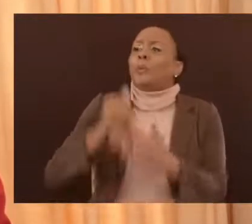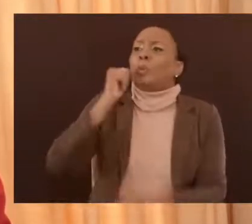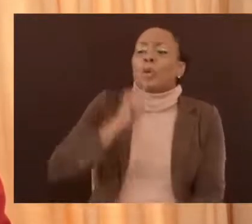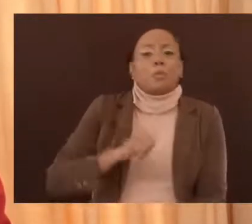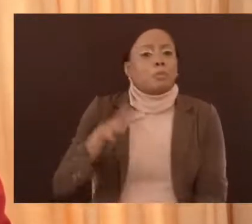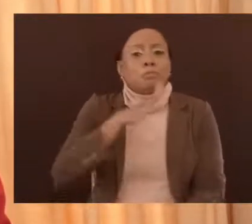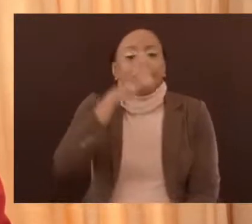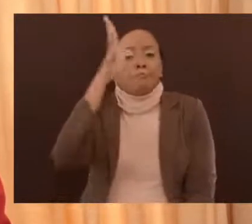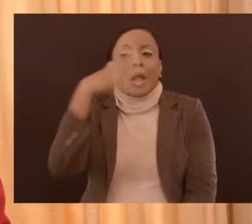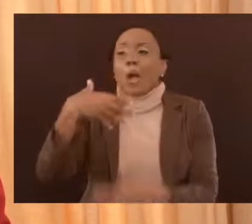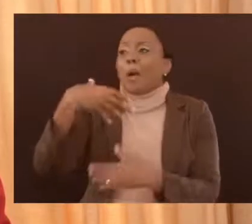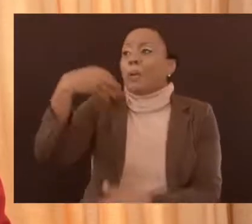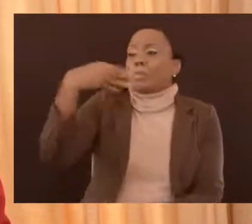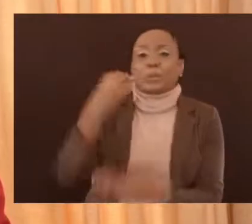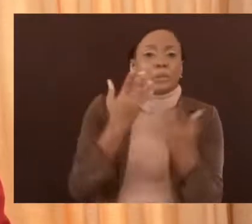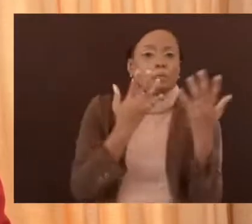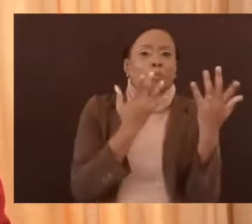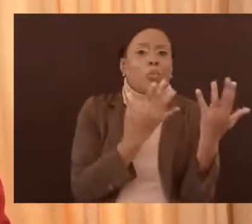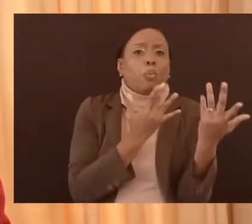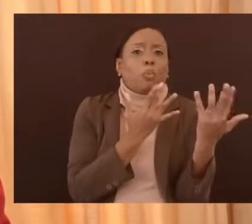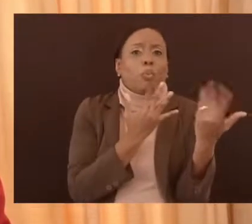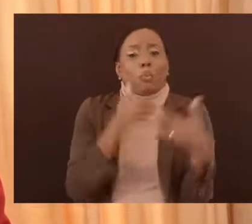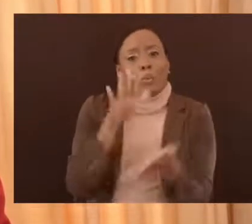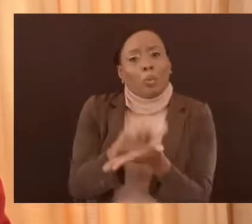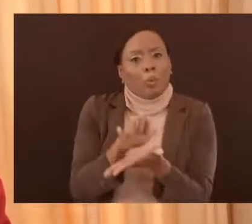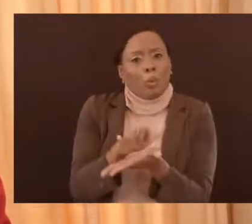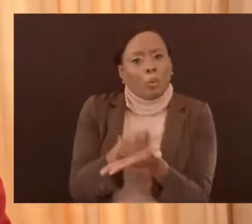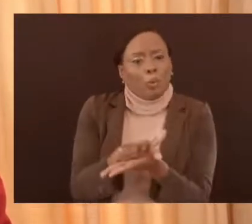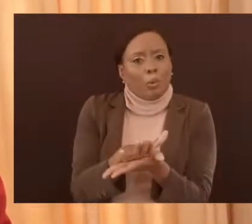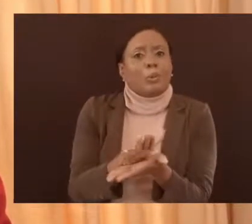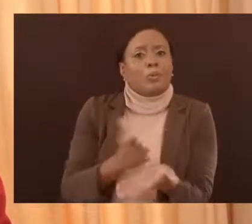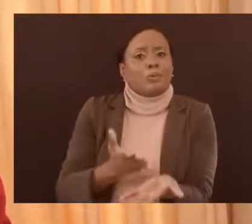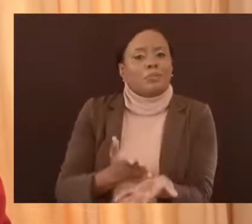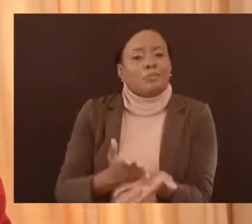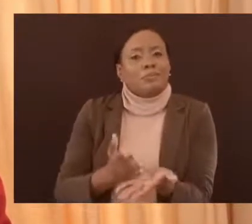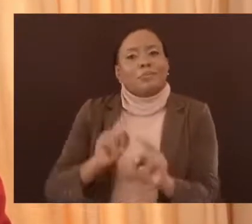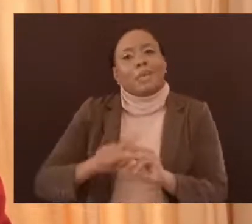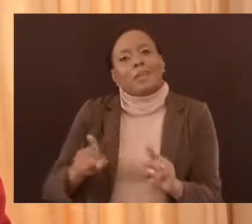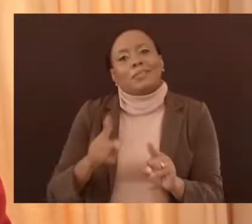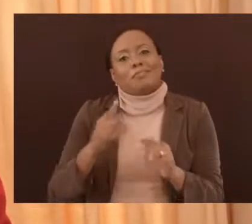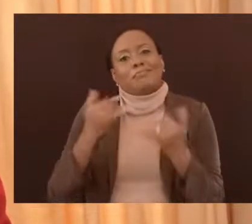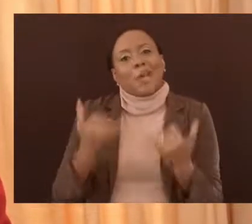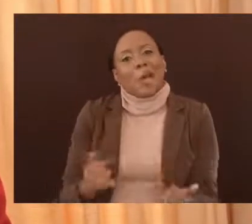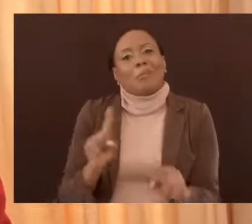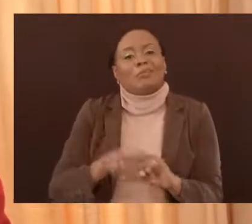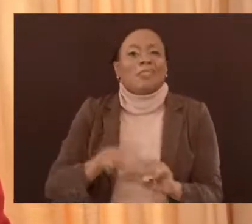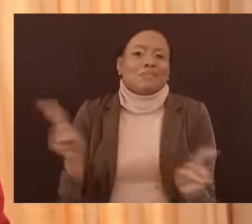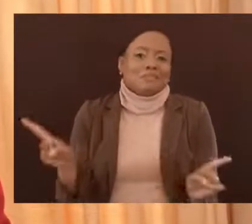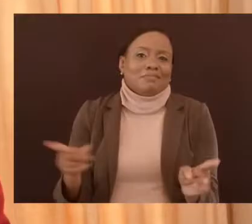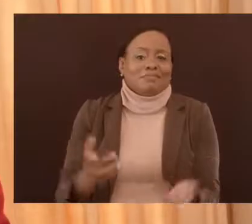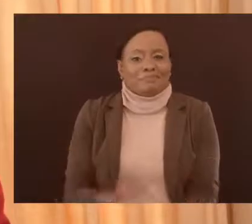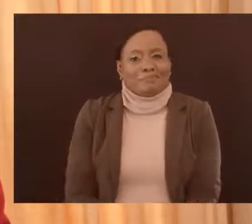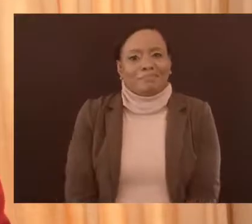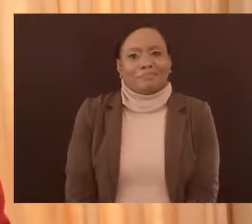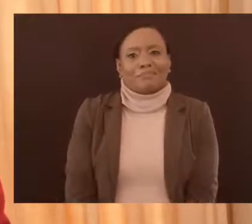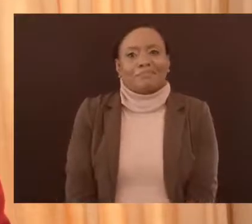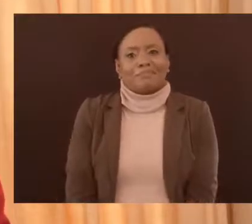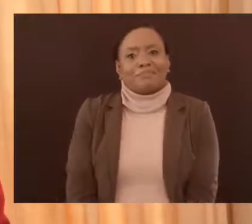schools to receive the result slips for their children or their ward. Not only would there be much jubilation, but as you